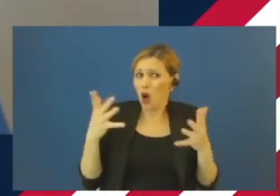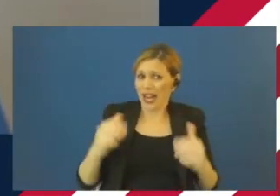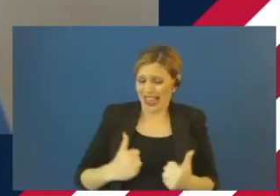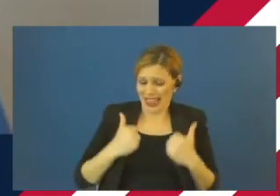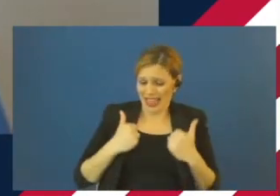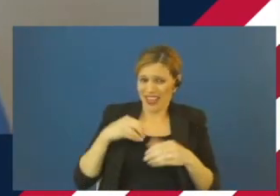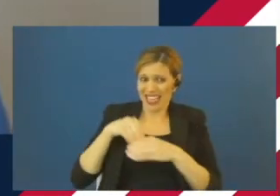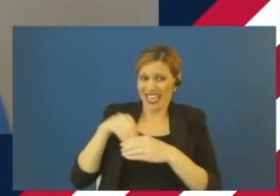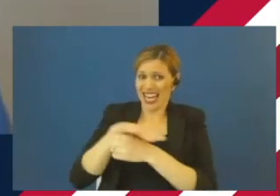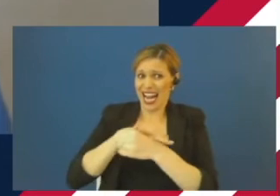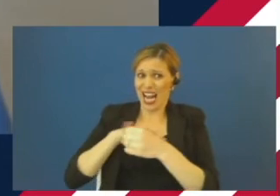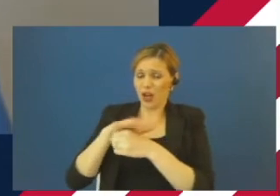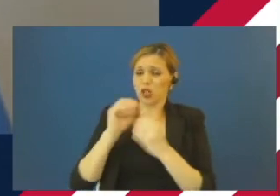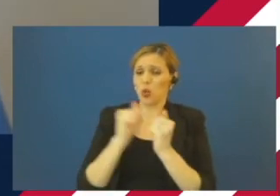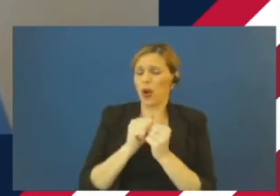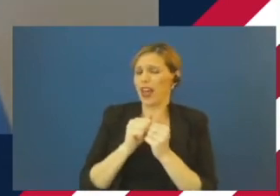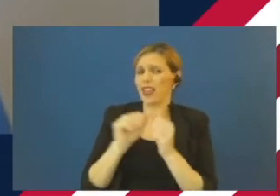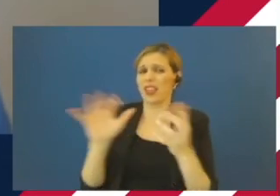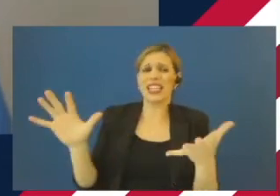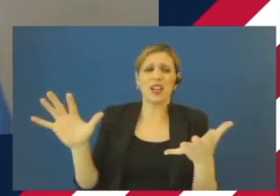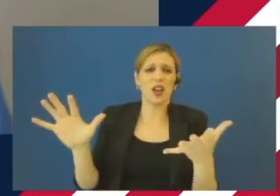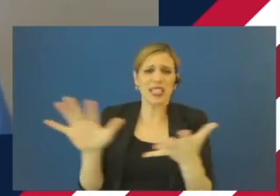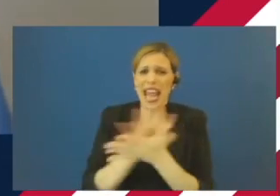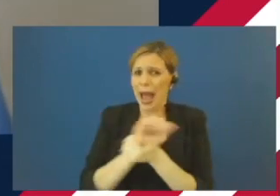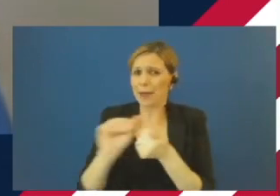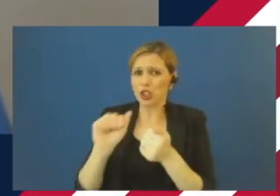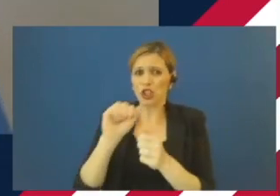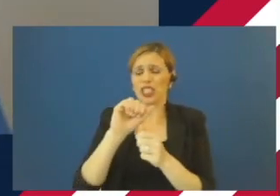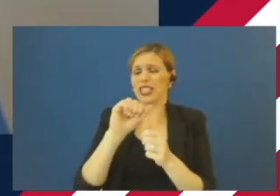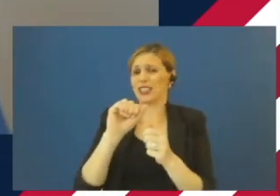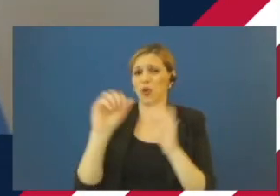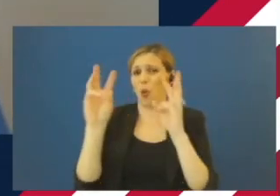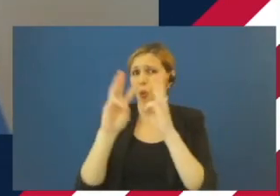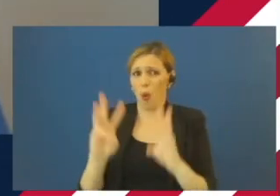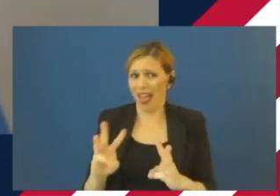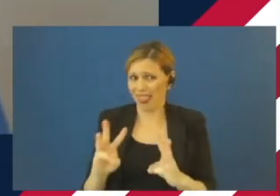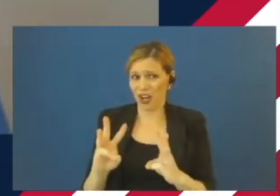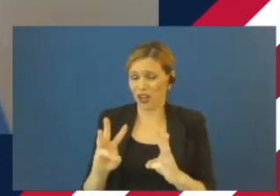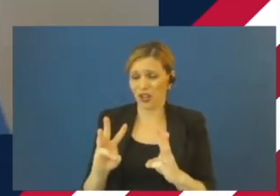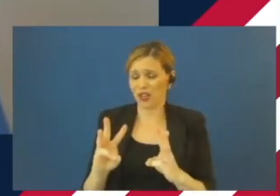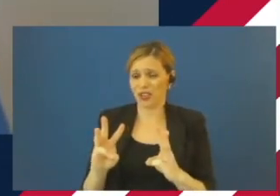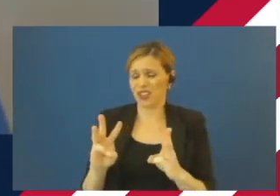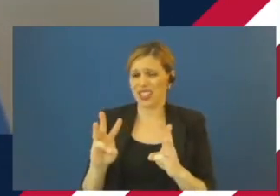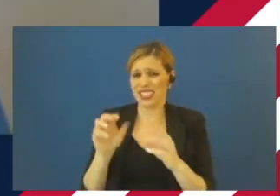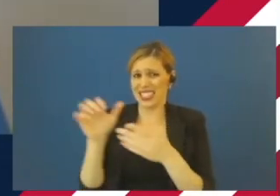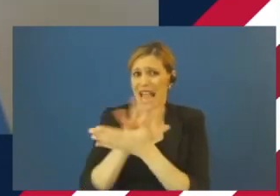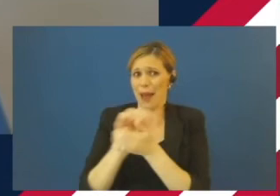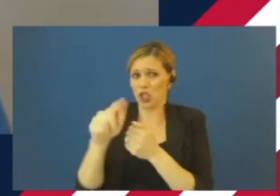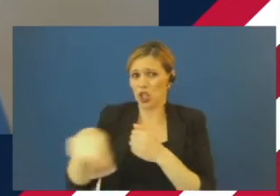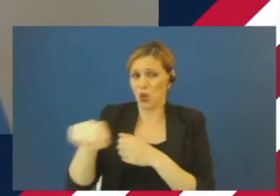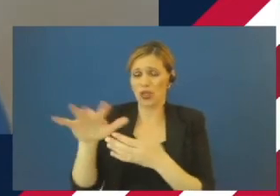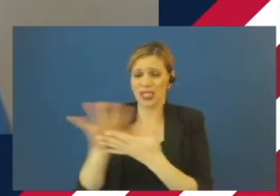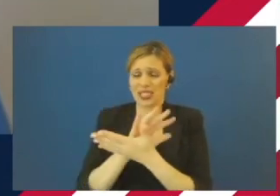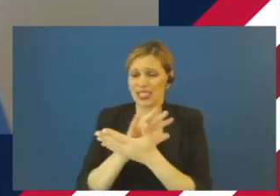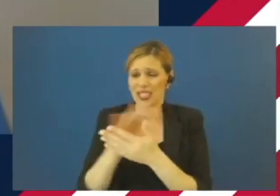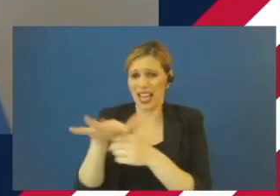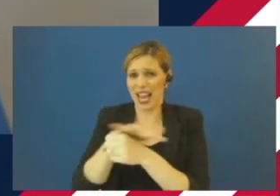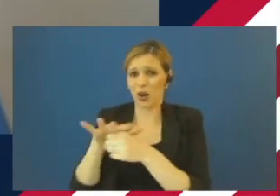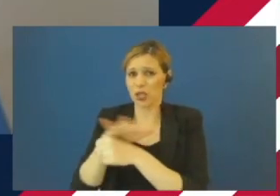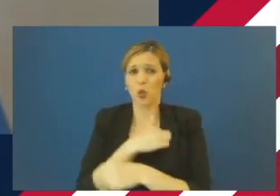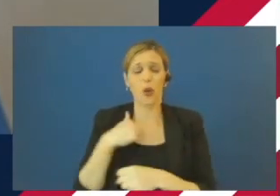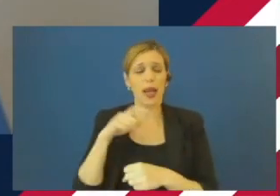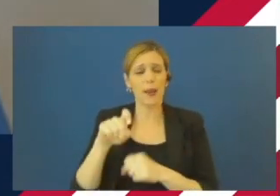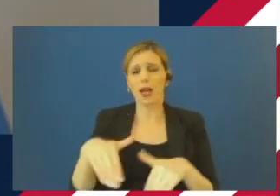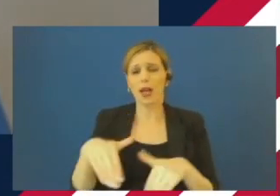devastating climate-related extreme weather events. We must rejoin the Paris Agreement and urgently implement equitable and